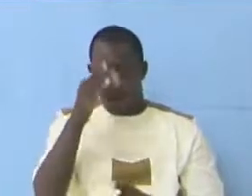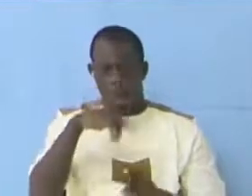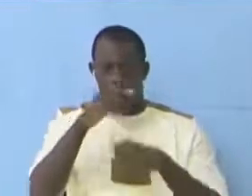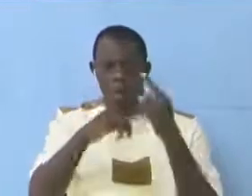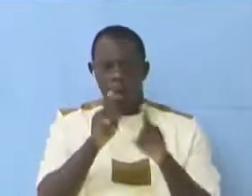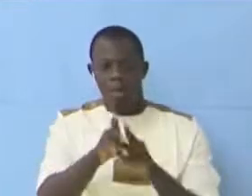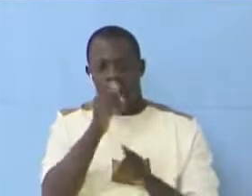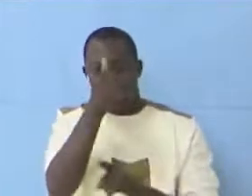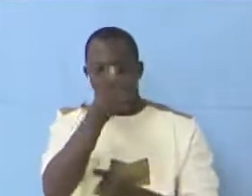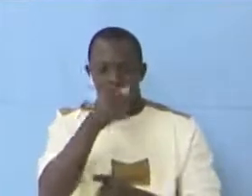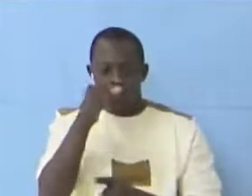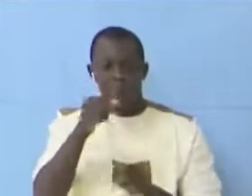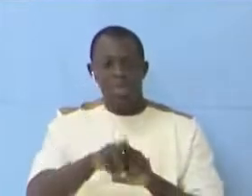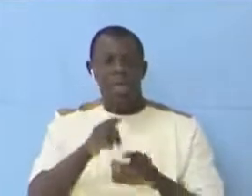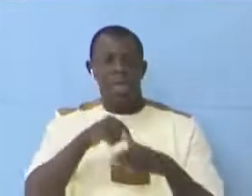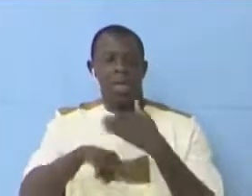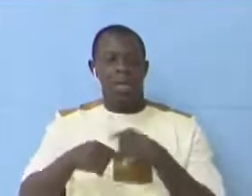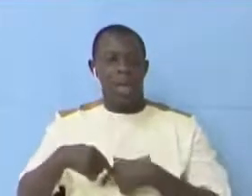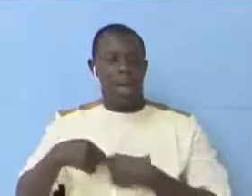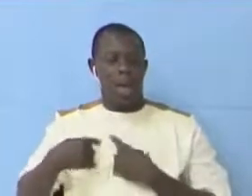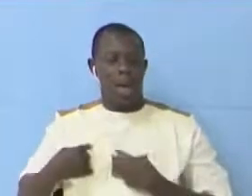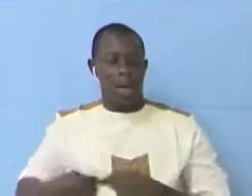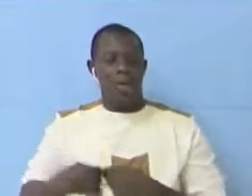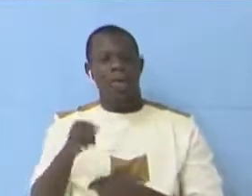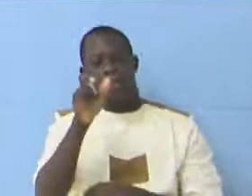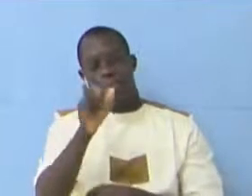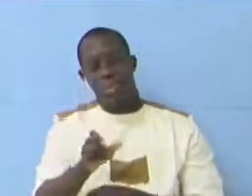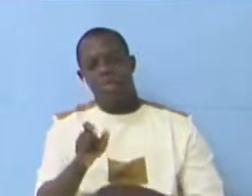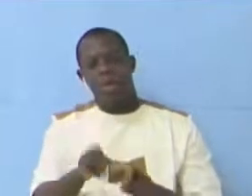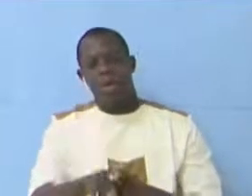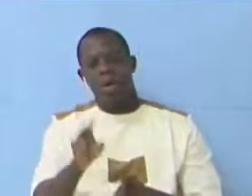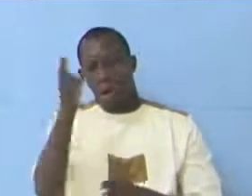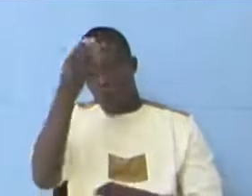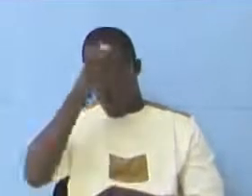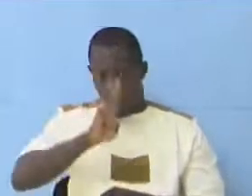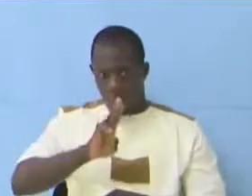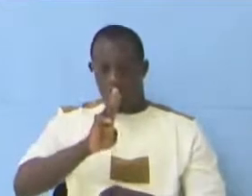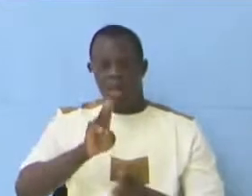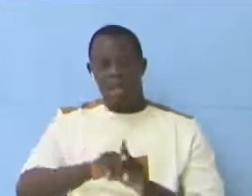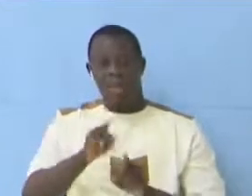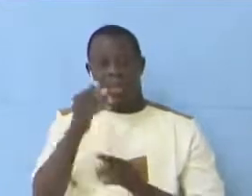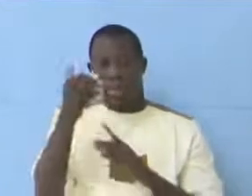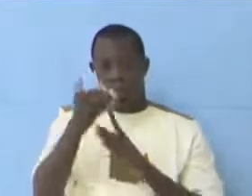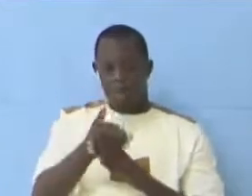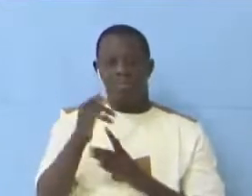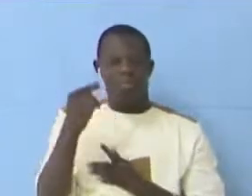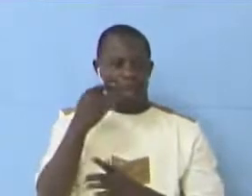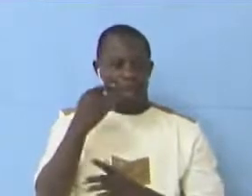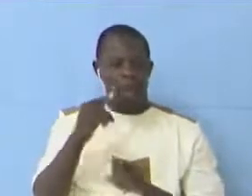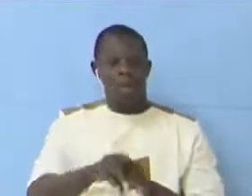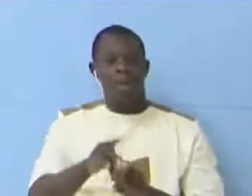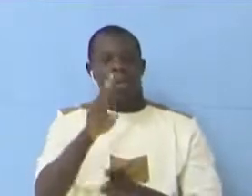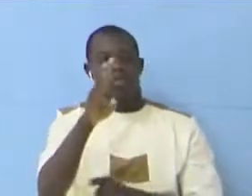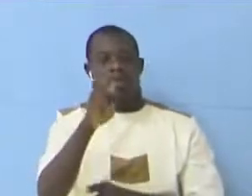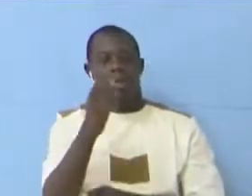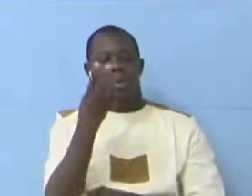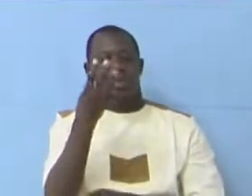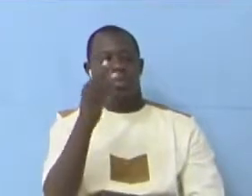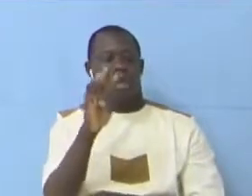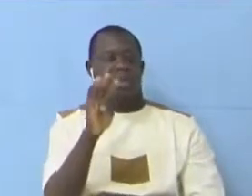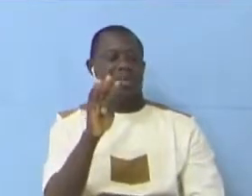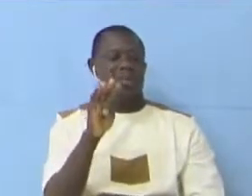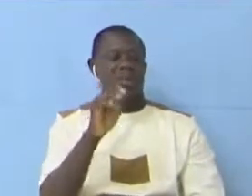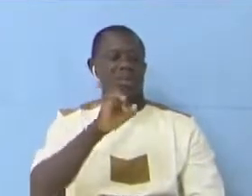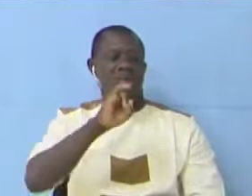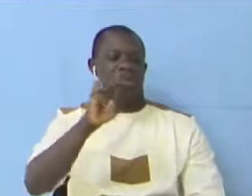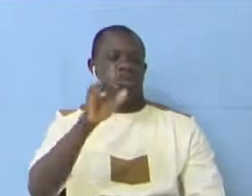of humankind, on that fateful day, the 23rd of